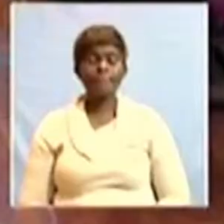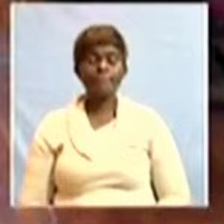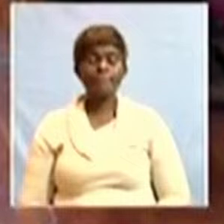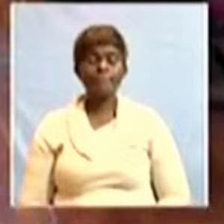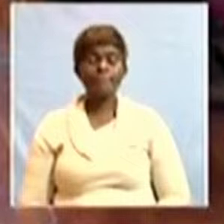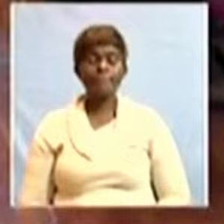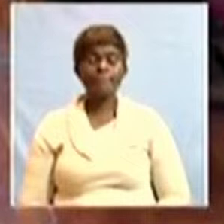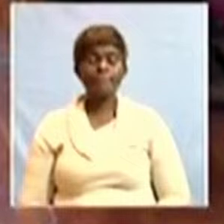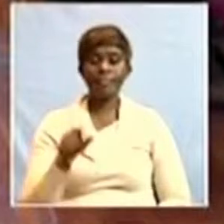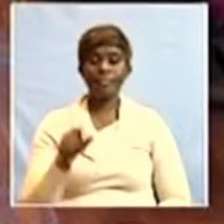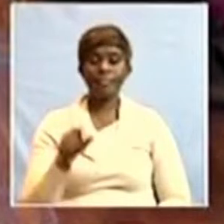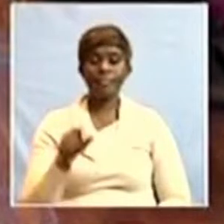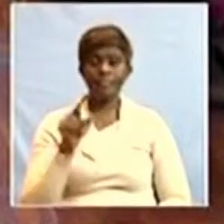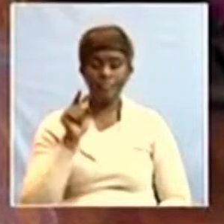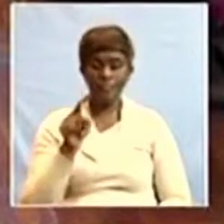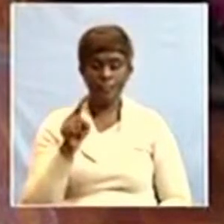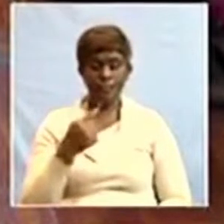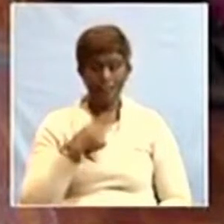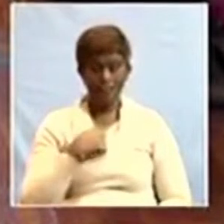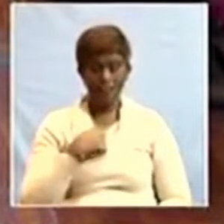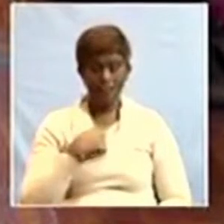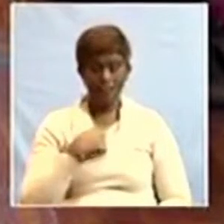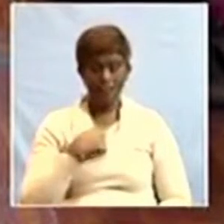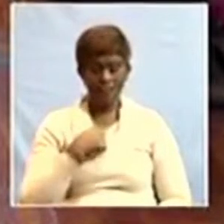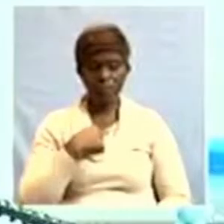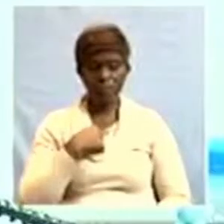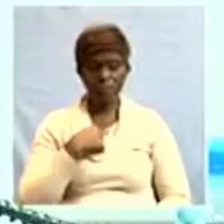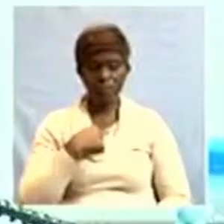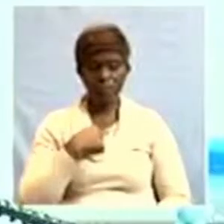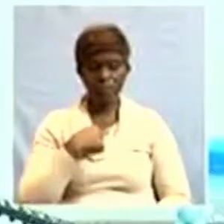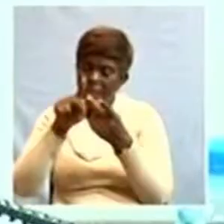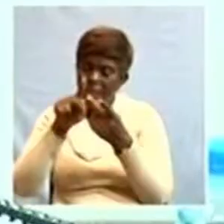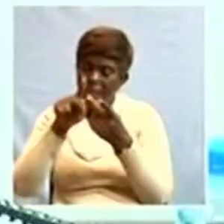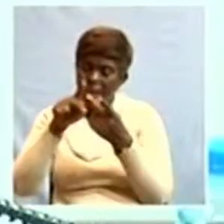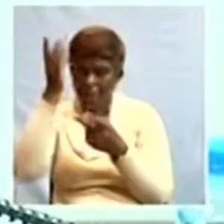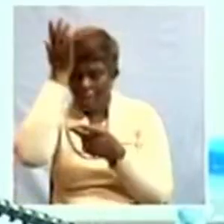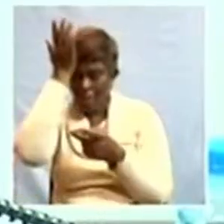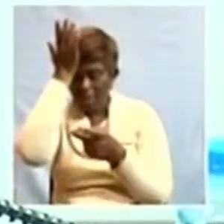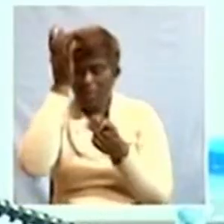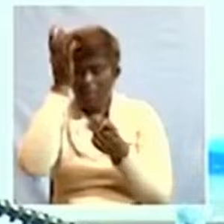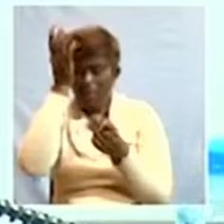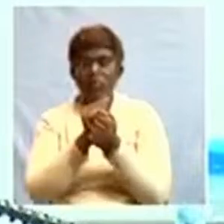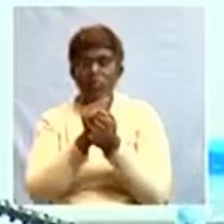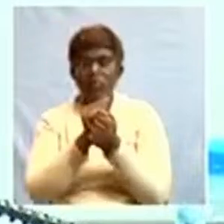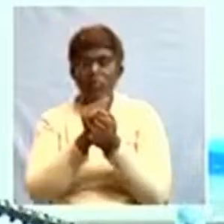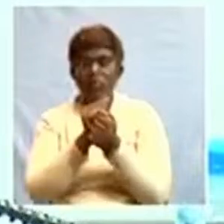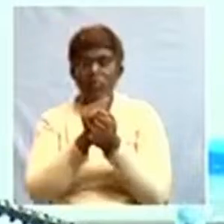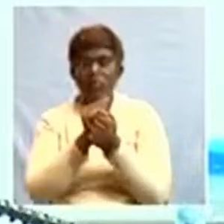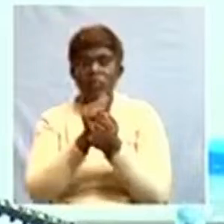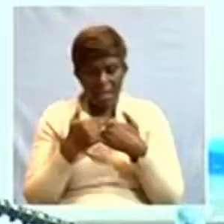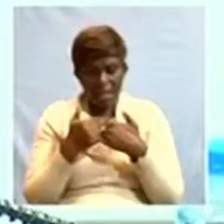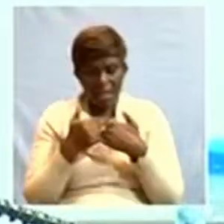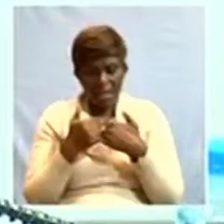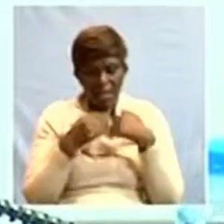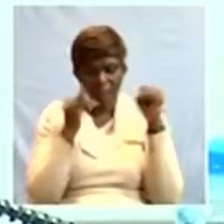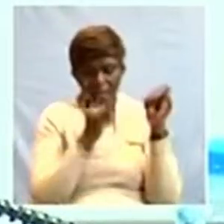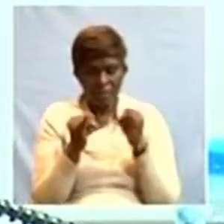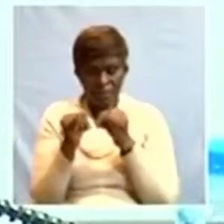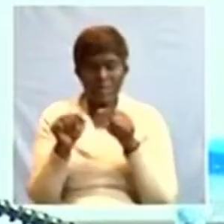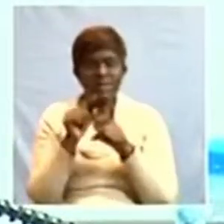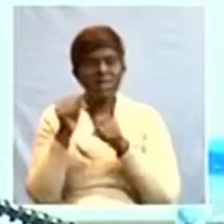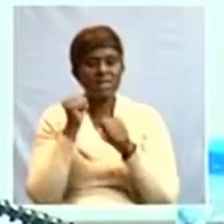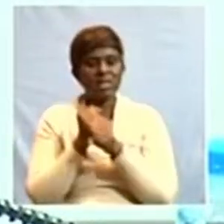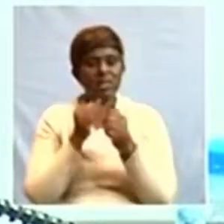The system, I would have to check the IT, but we've actually implemented it this year for